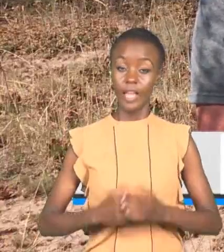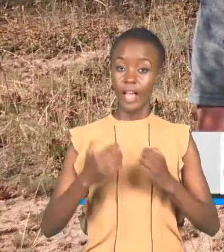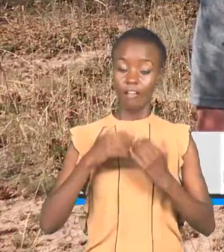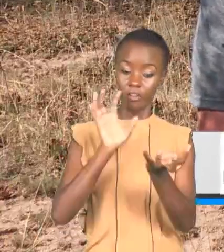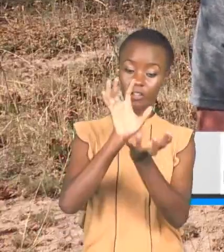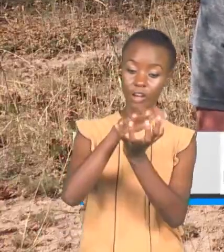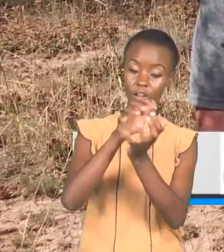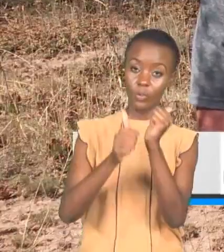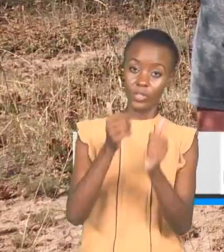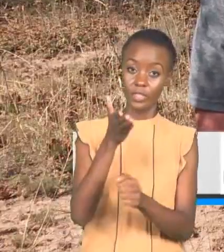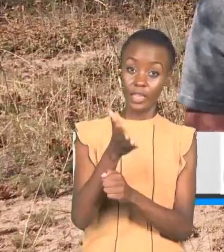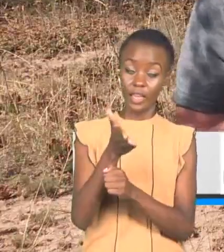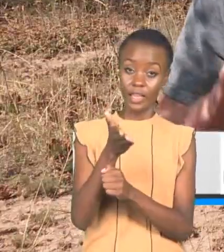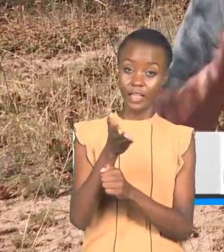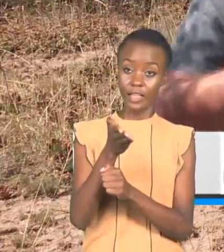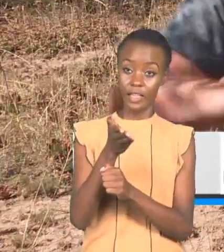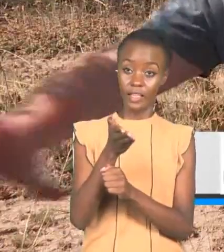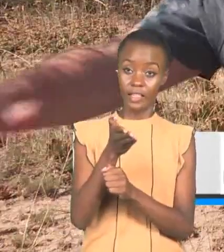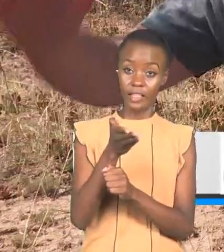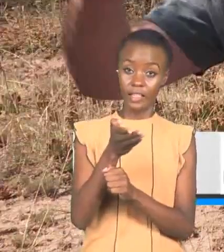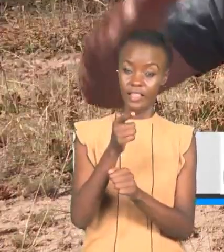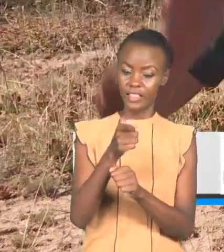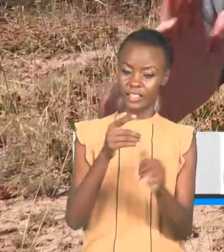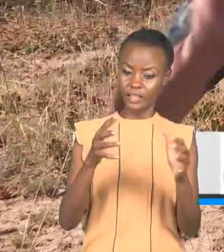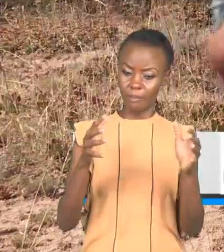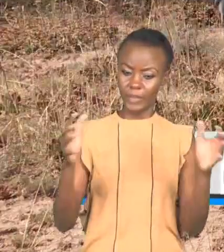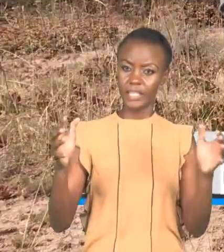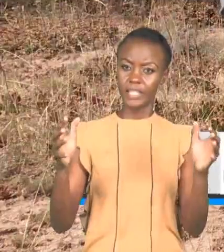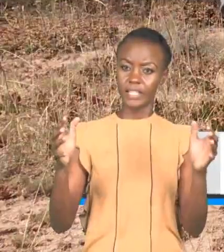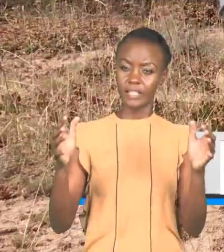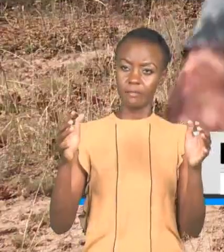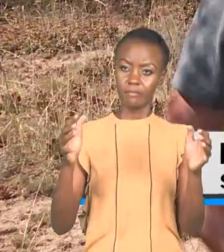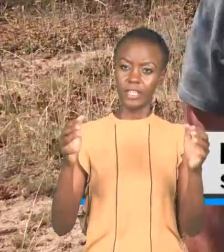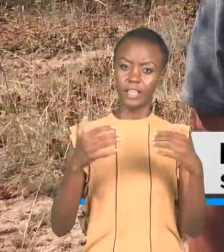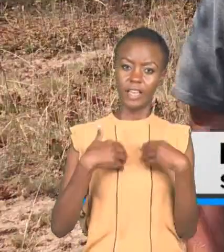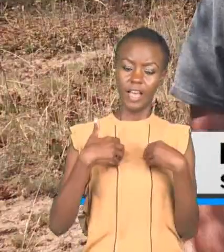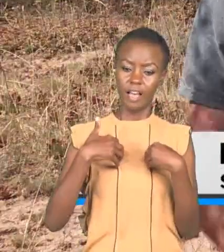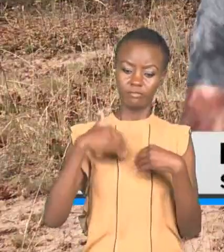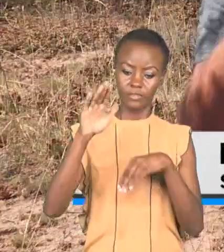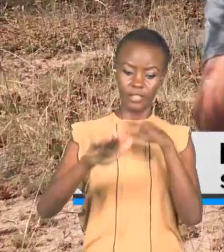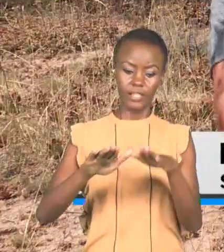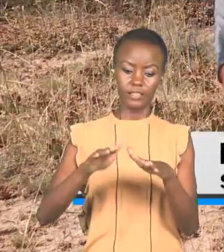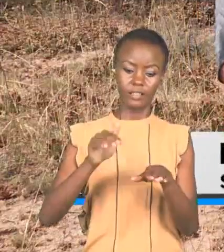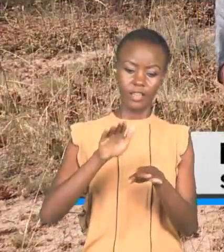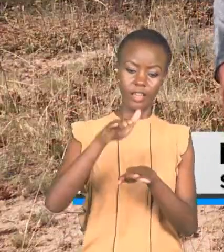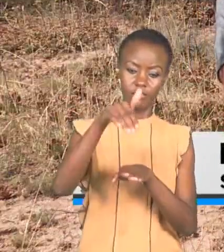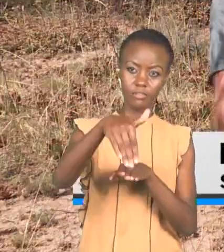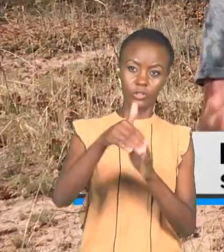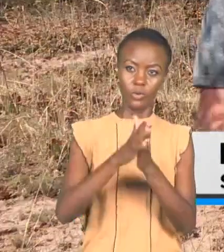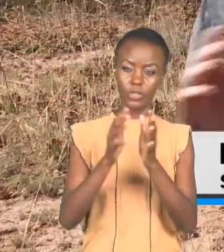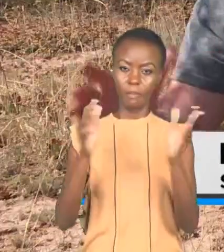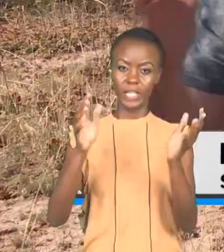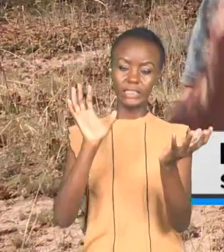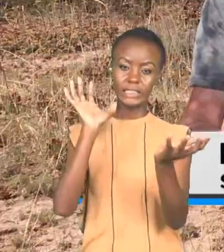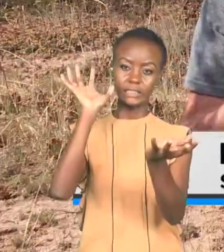crossed with a lion. Sort of very large, quadrupedal legs right under the body, with these massive big